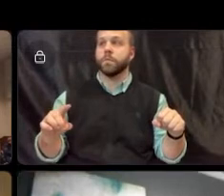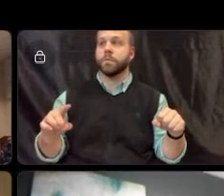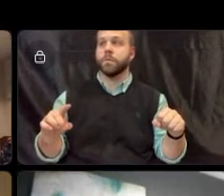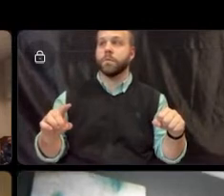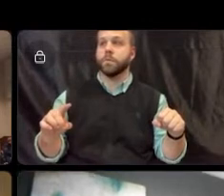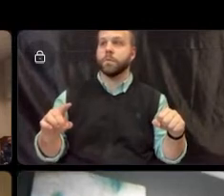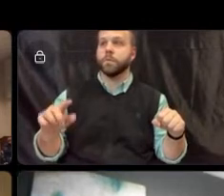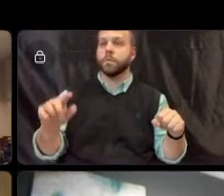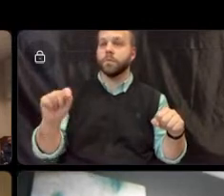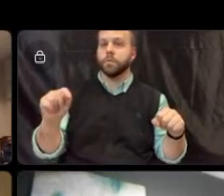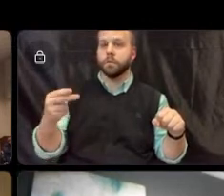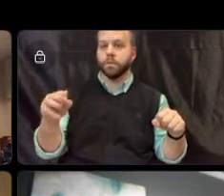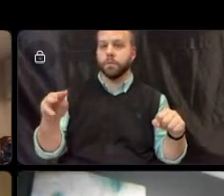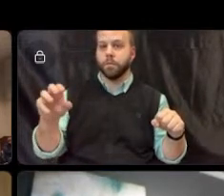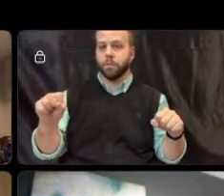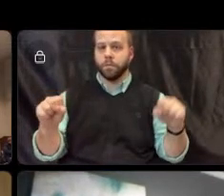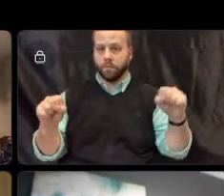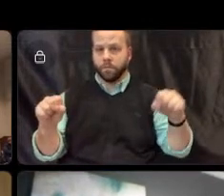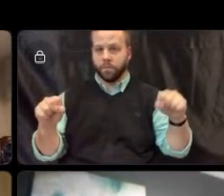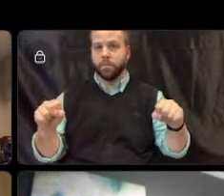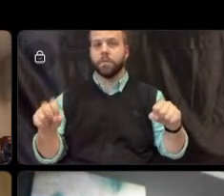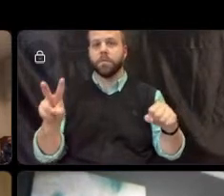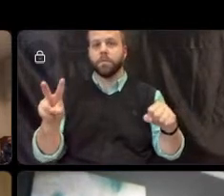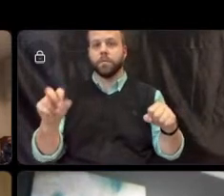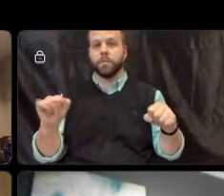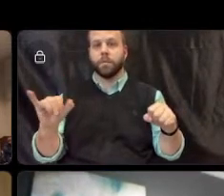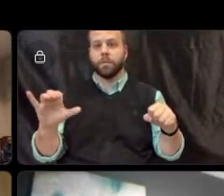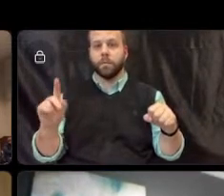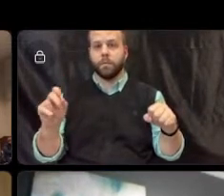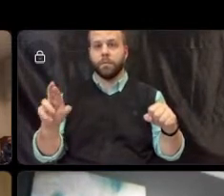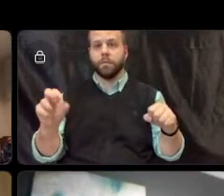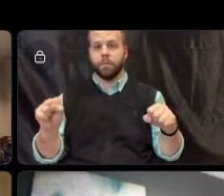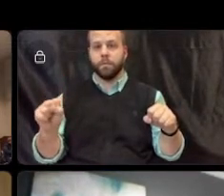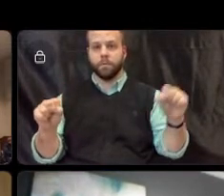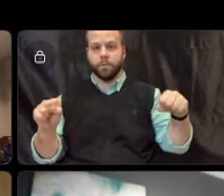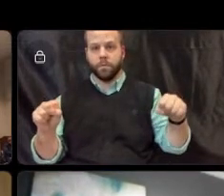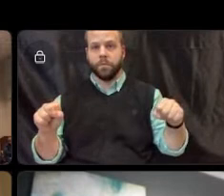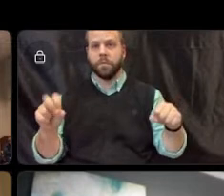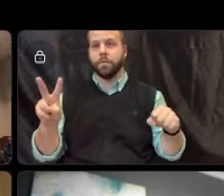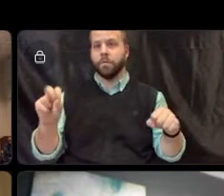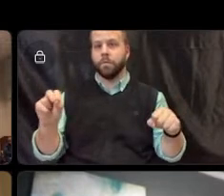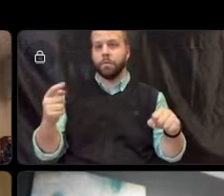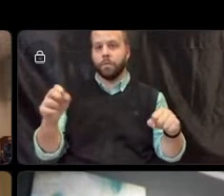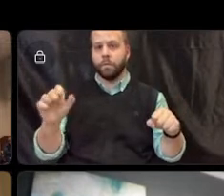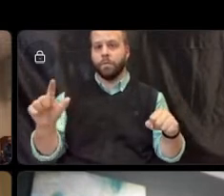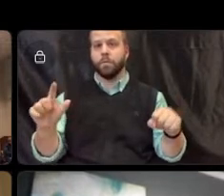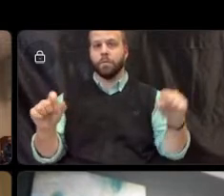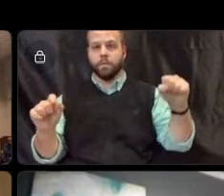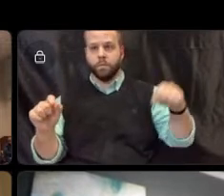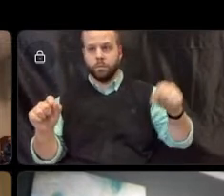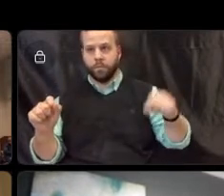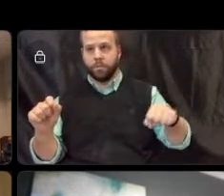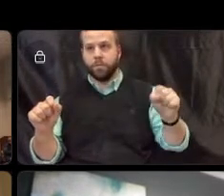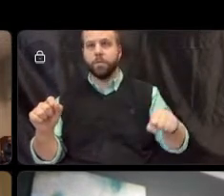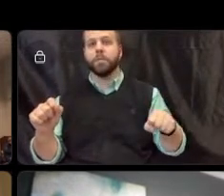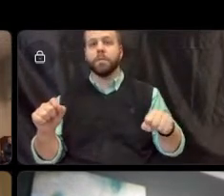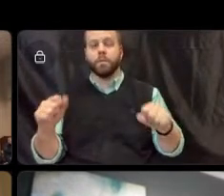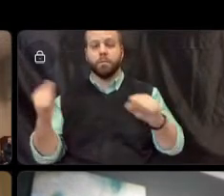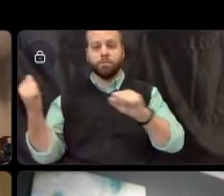Yes. Vickers, Yes. Vogel. Yes. Minutes have been approved